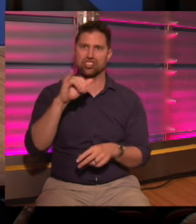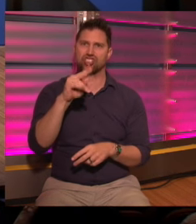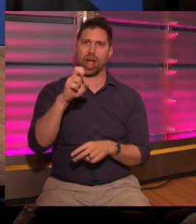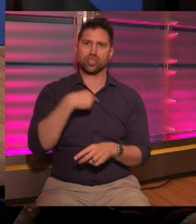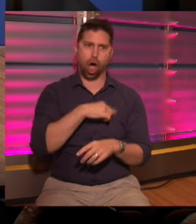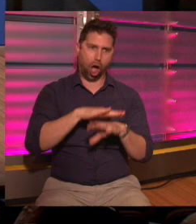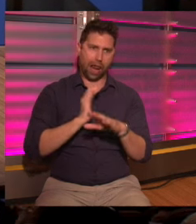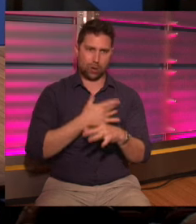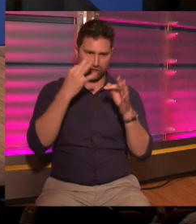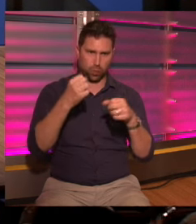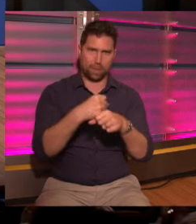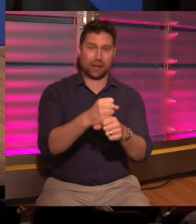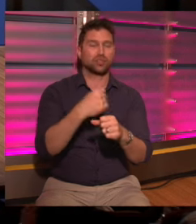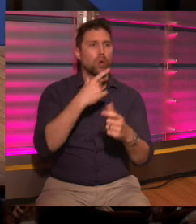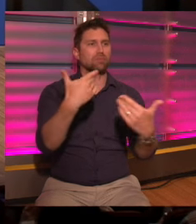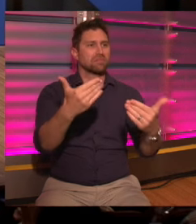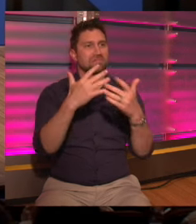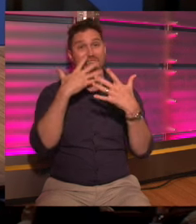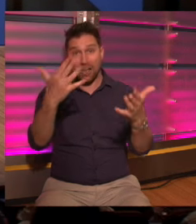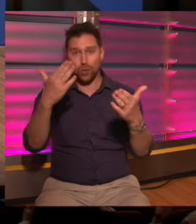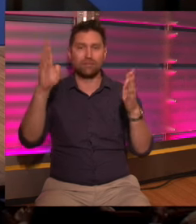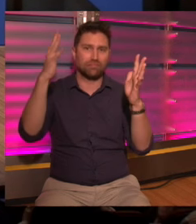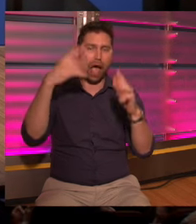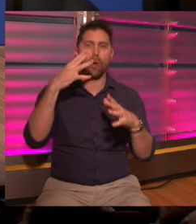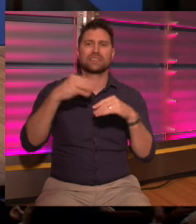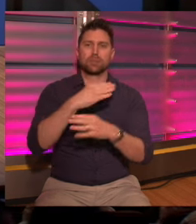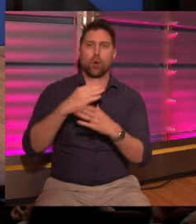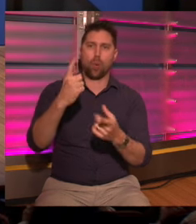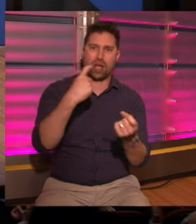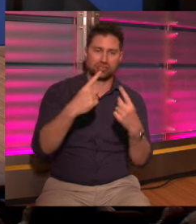much, and I'm gonna take a couple questions. Yeah.